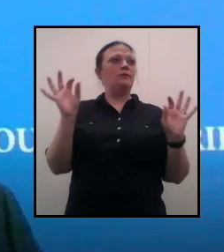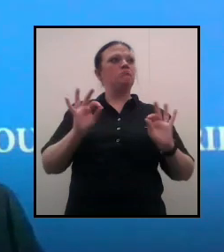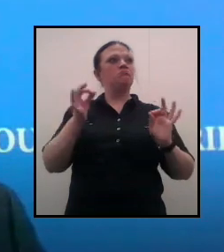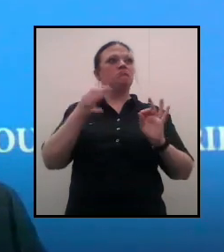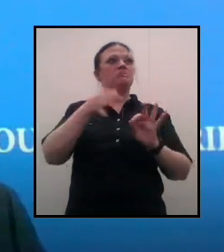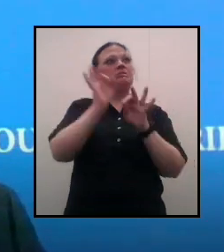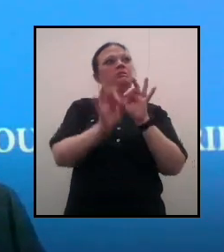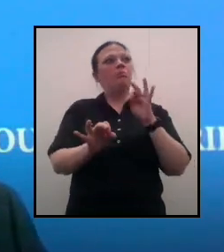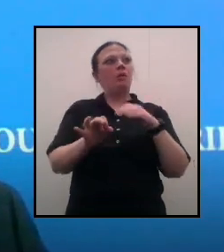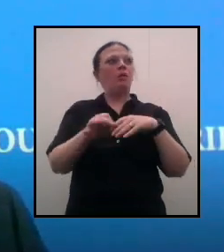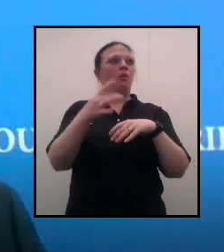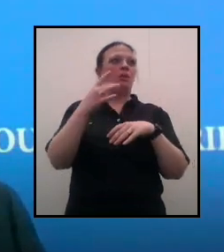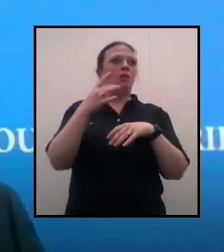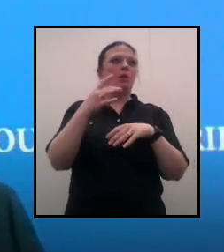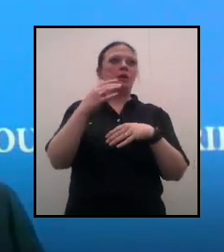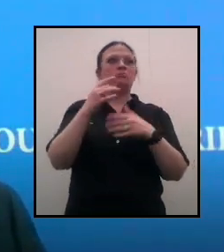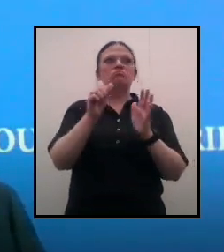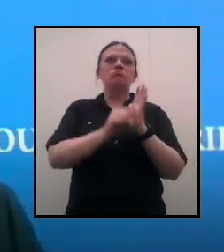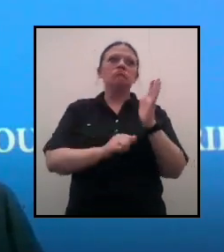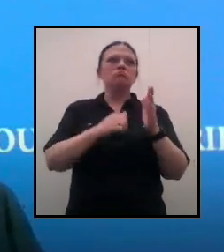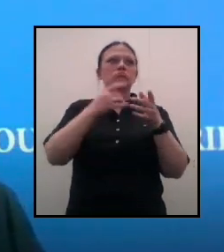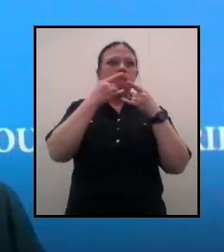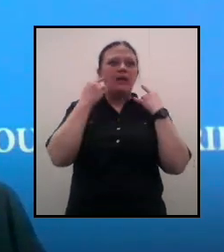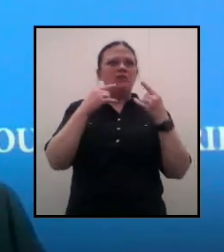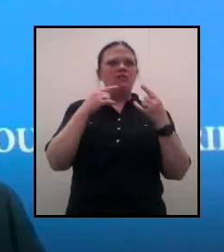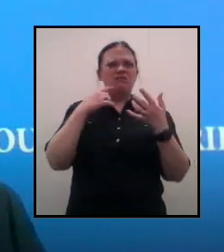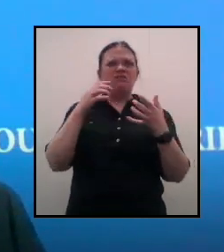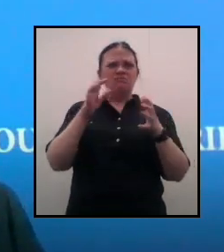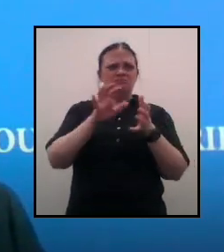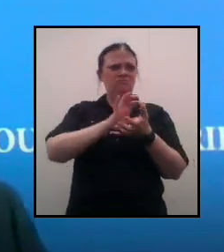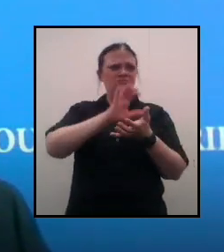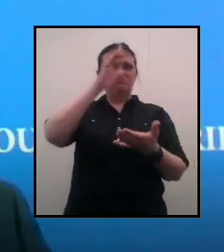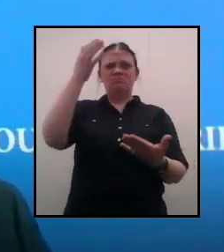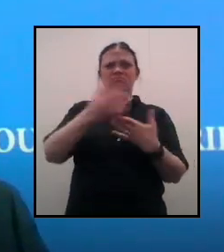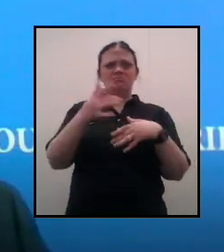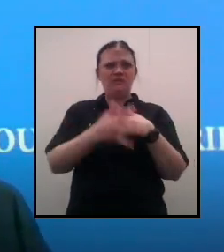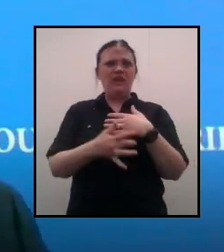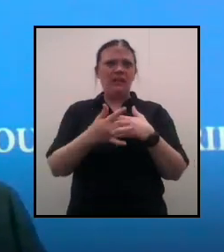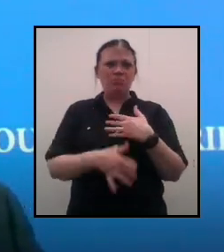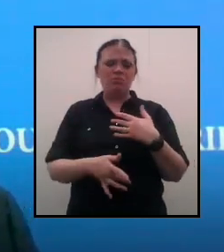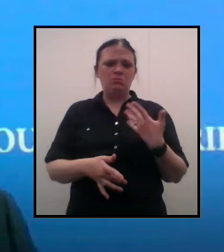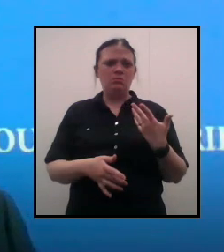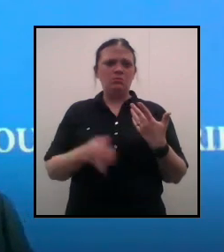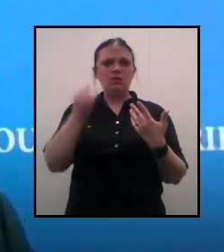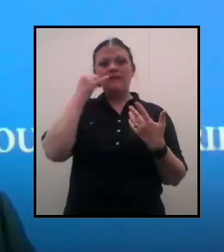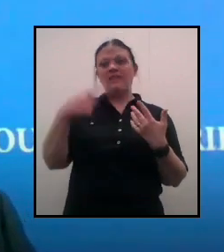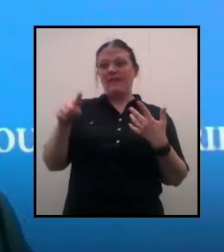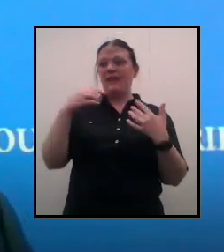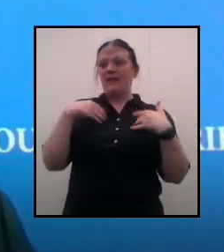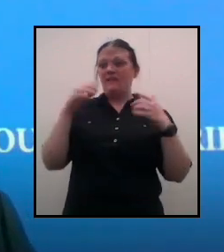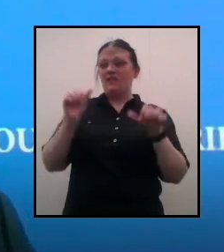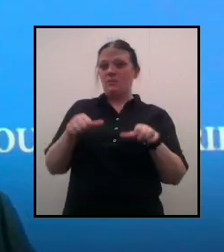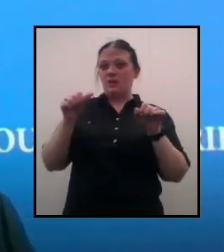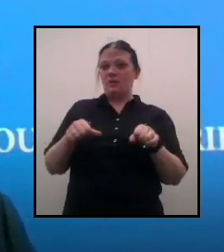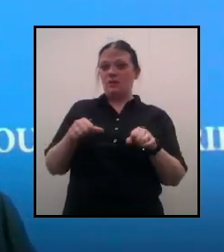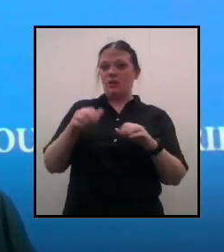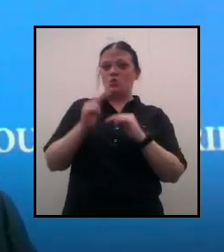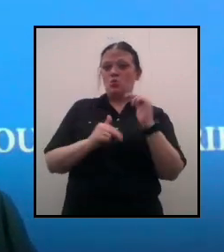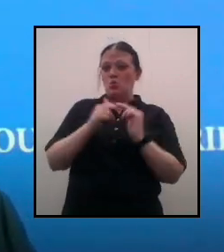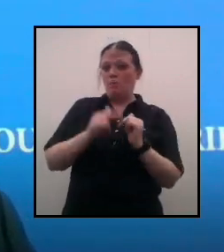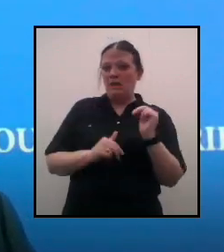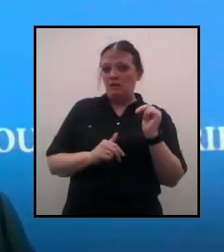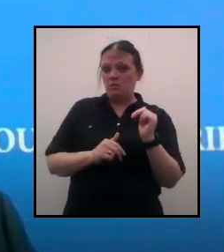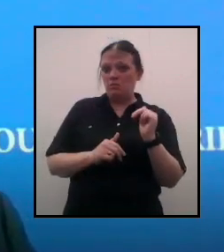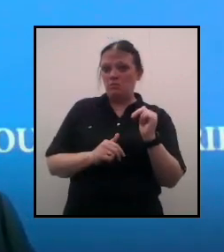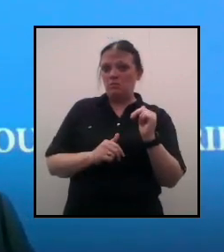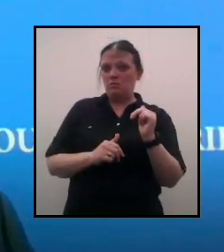fairly large quantities and in varying price points. So if they have the ability to actually build these, I